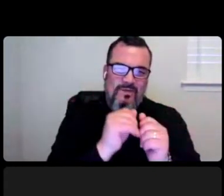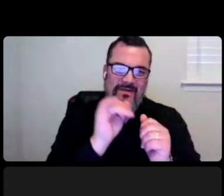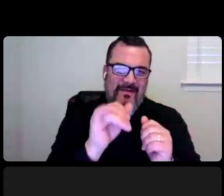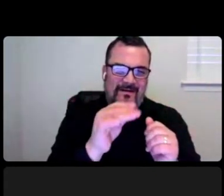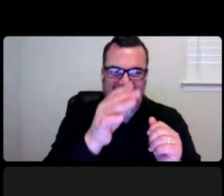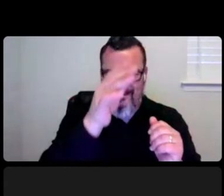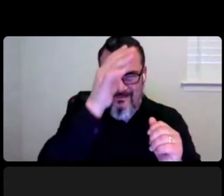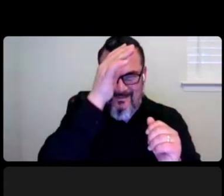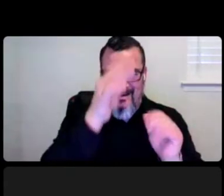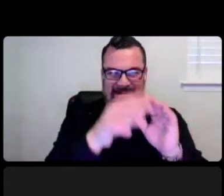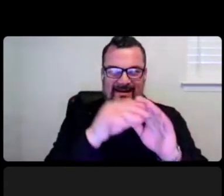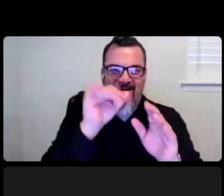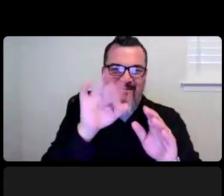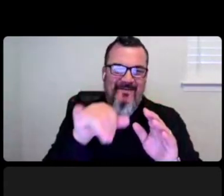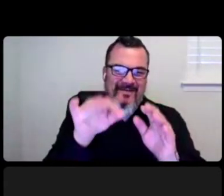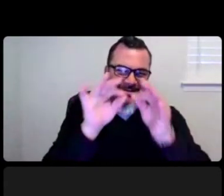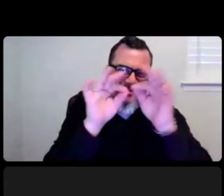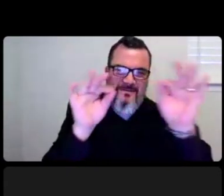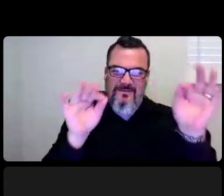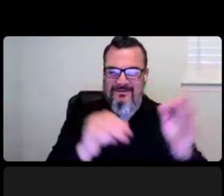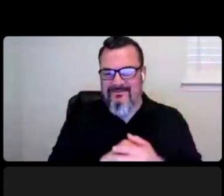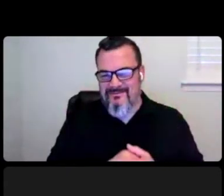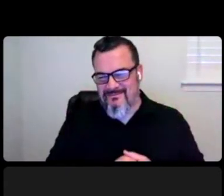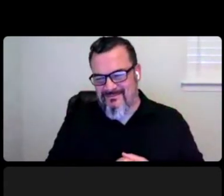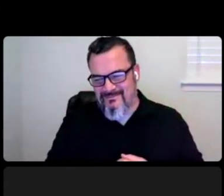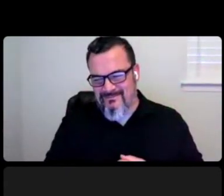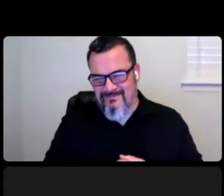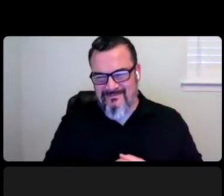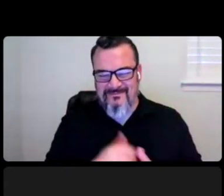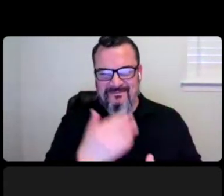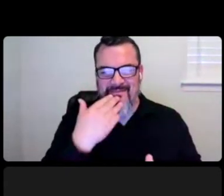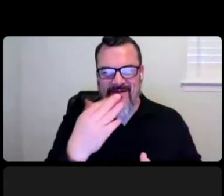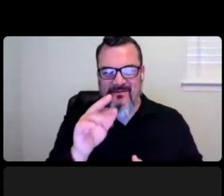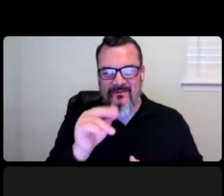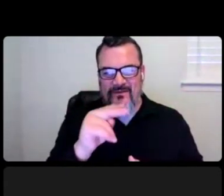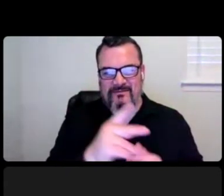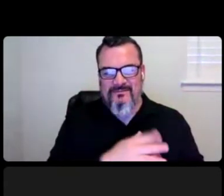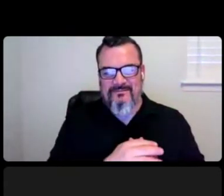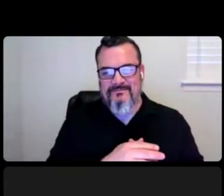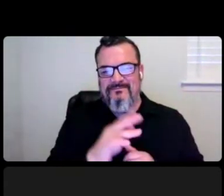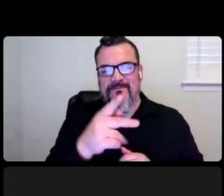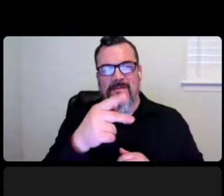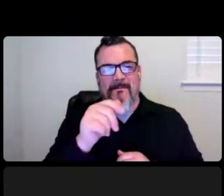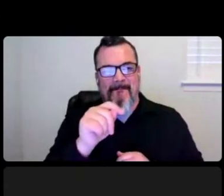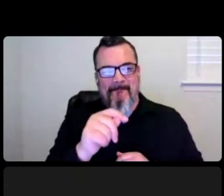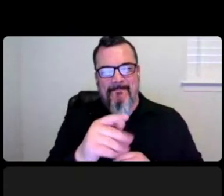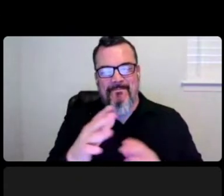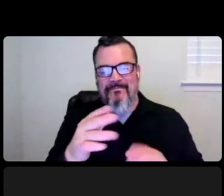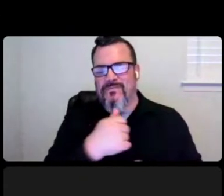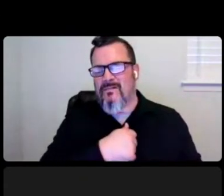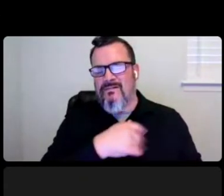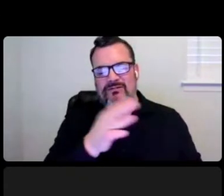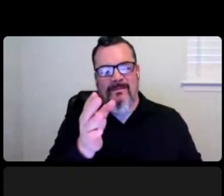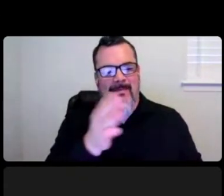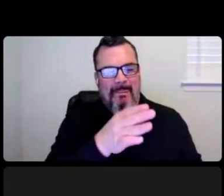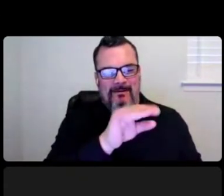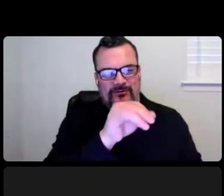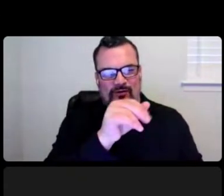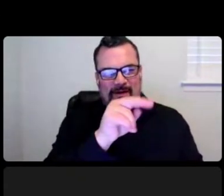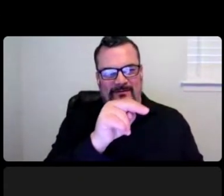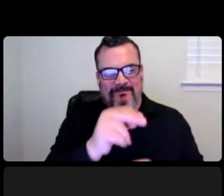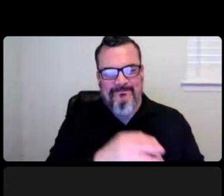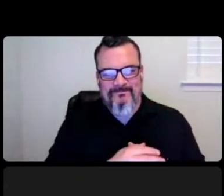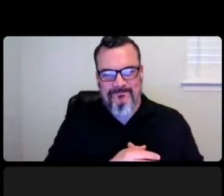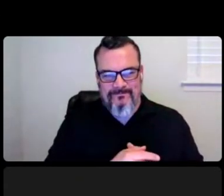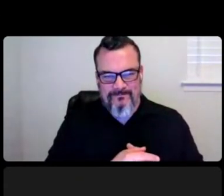dad out of the equation. Thank you, Frank. Pat. Oh, I'm sorry, Joanna, look right past you there. We will